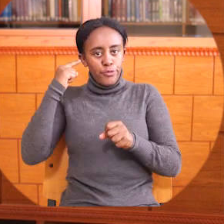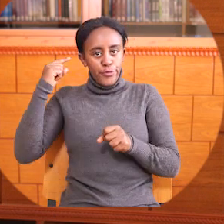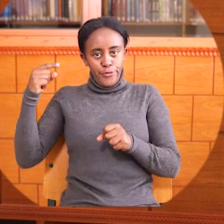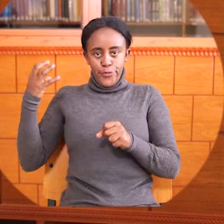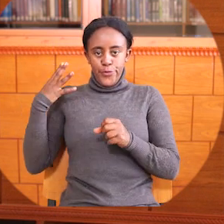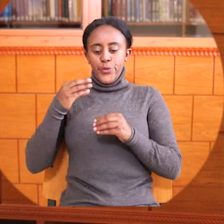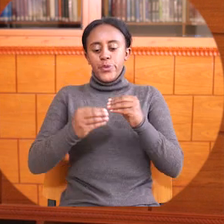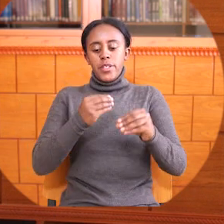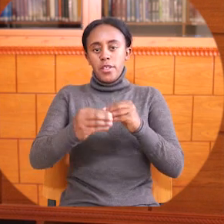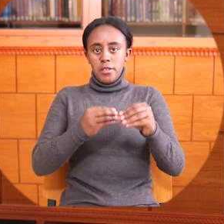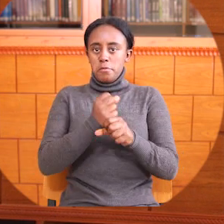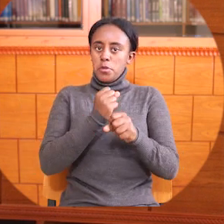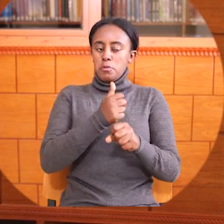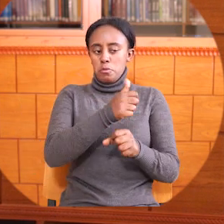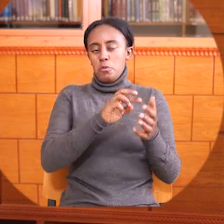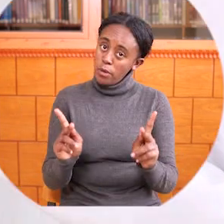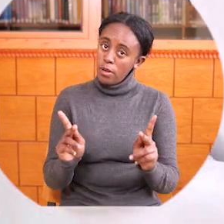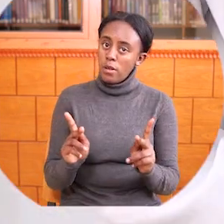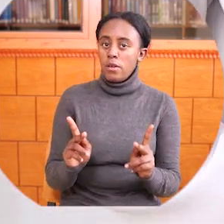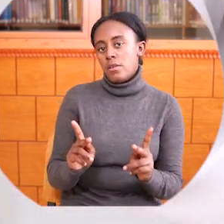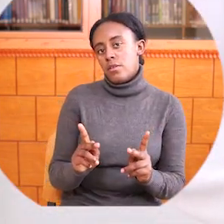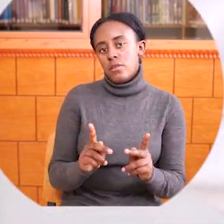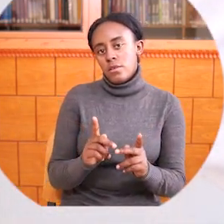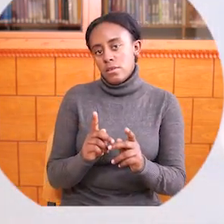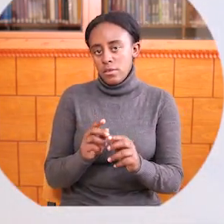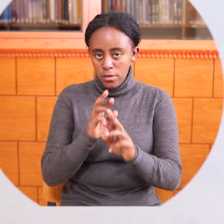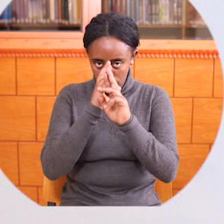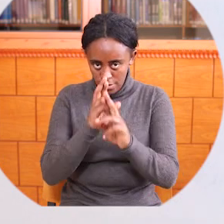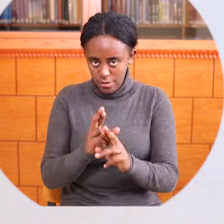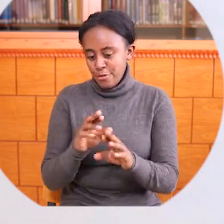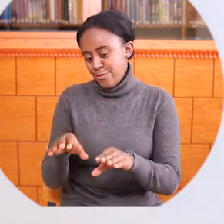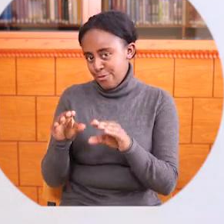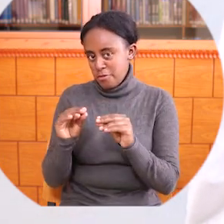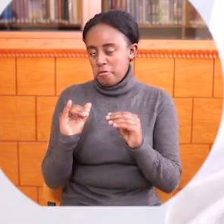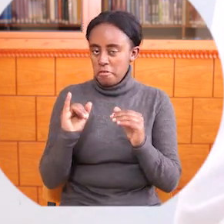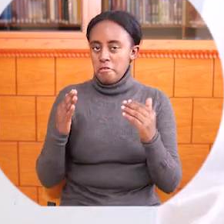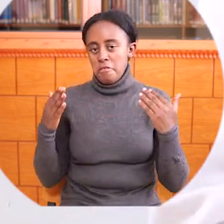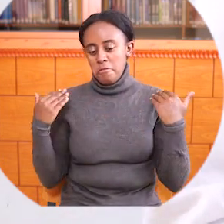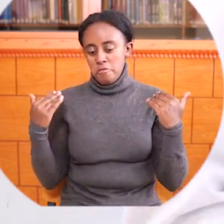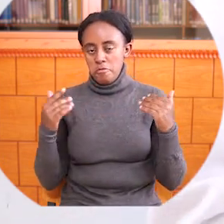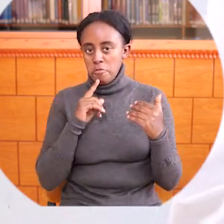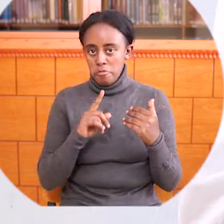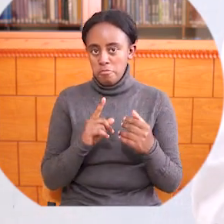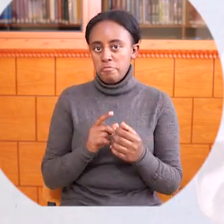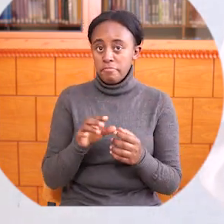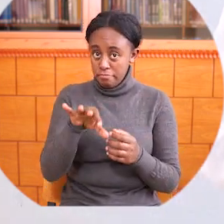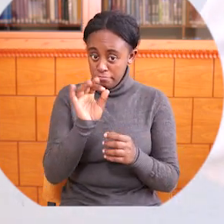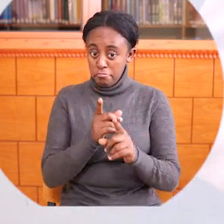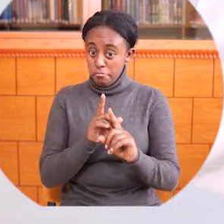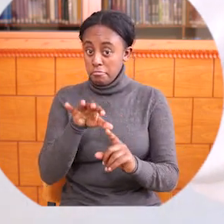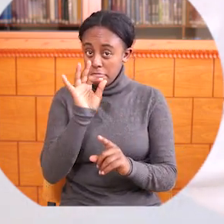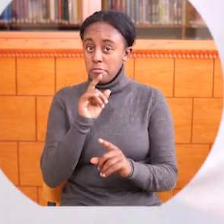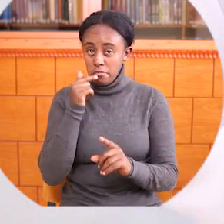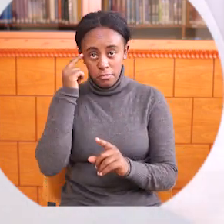one is the answer of the given question. Dear student, I hope you have got the answers.